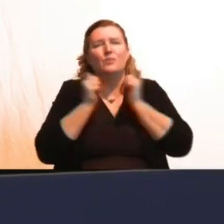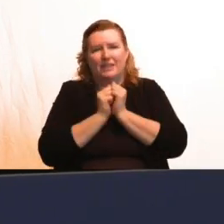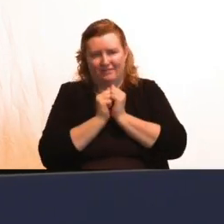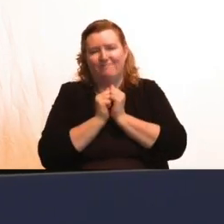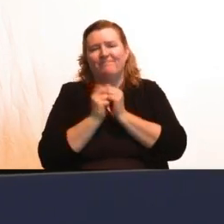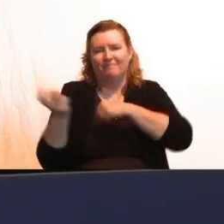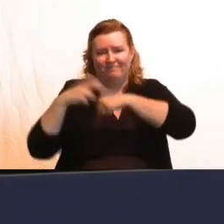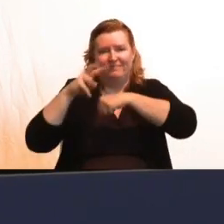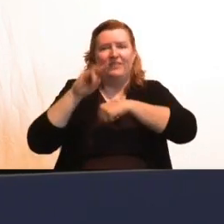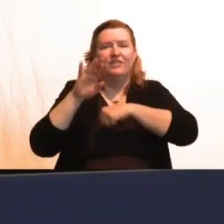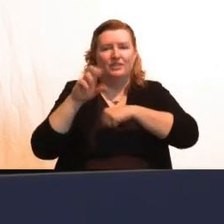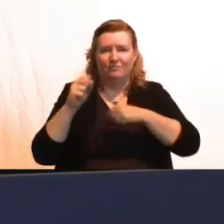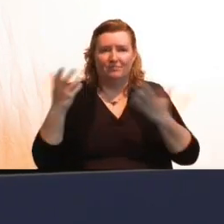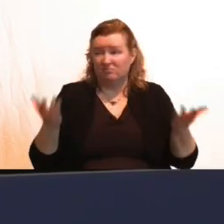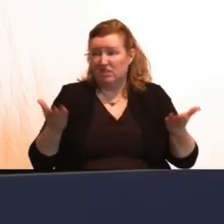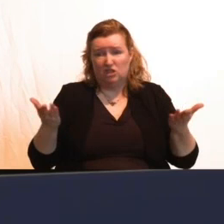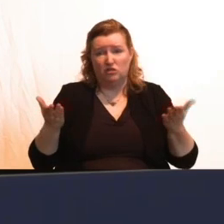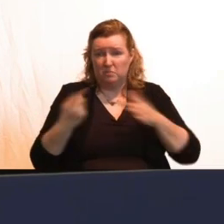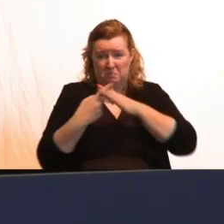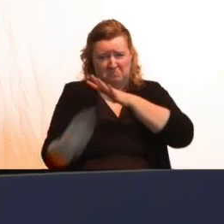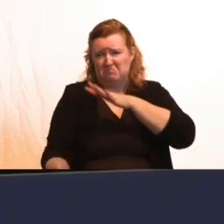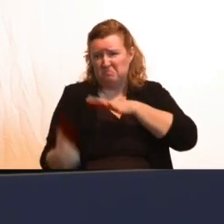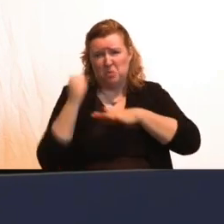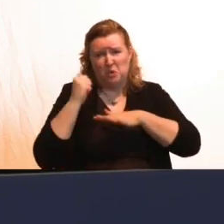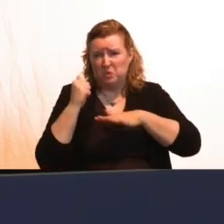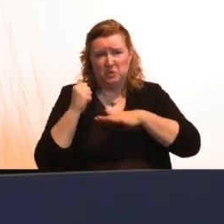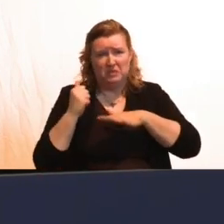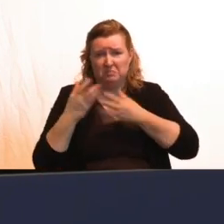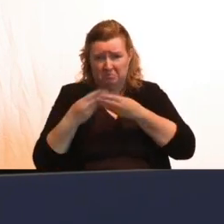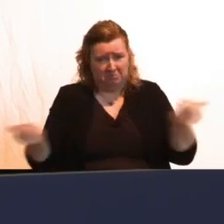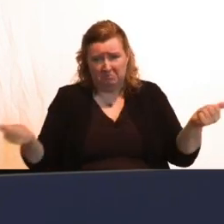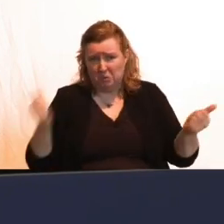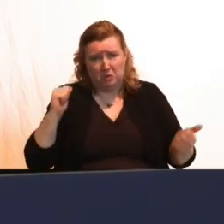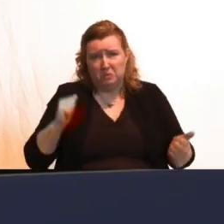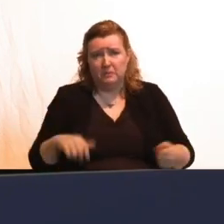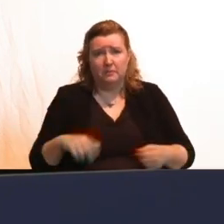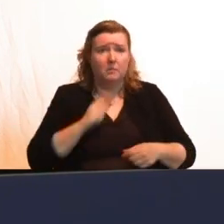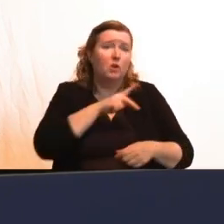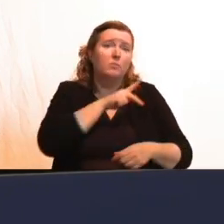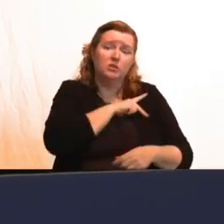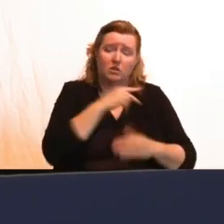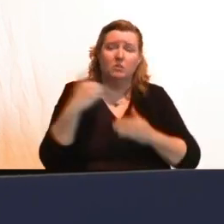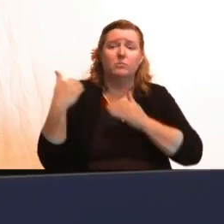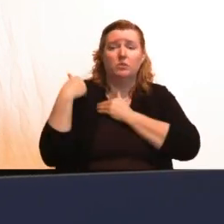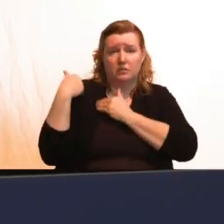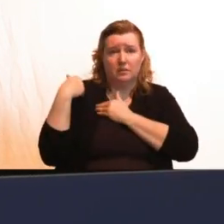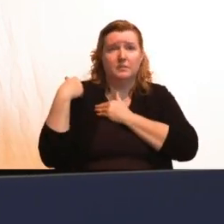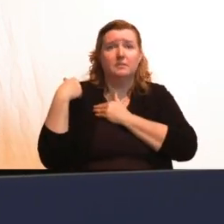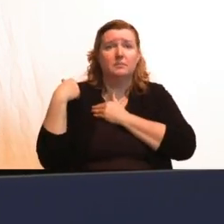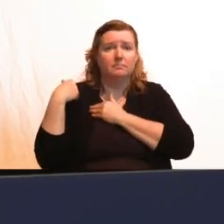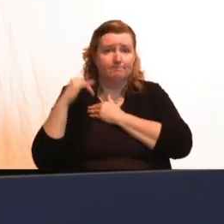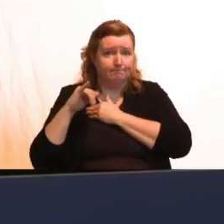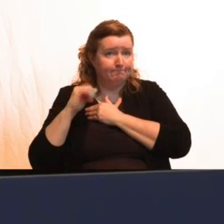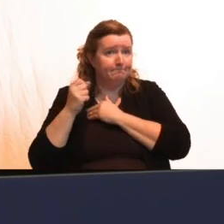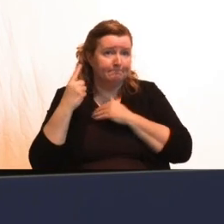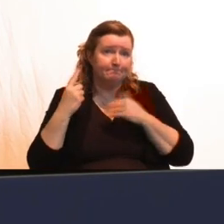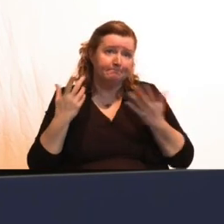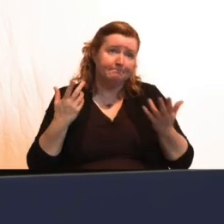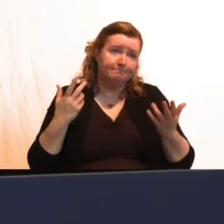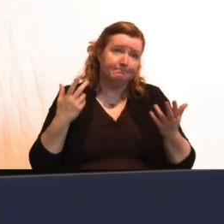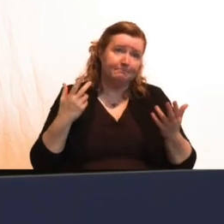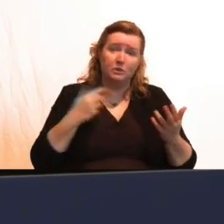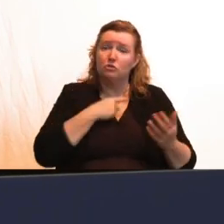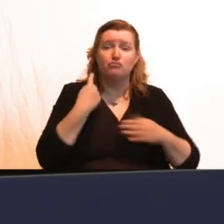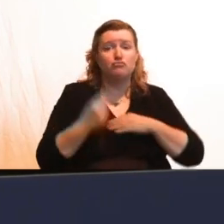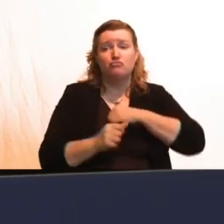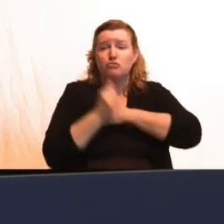in terms of, you know, understanding our risk, recognizing that risk is a multifactorial type of concept to embrace,